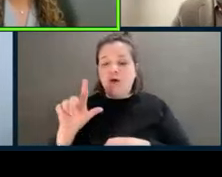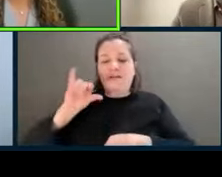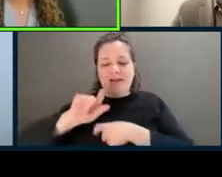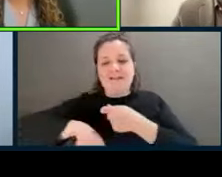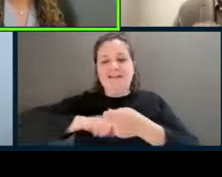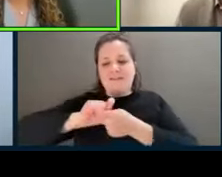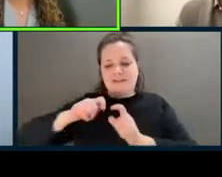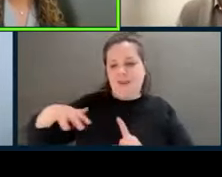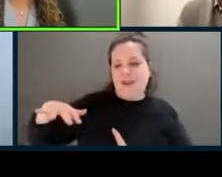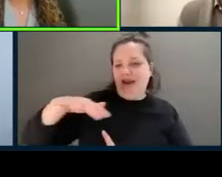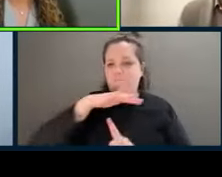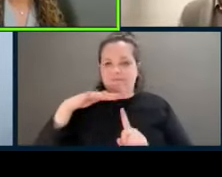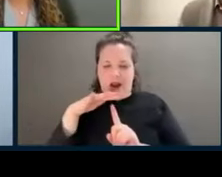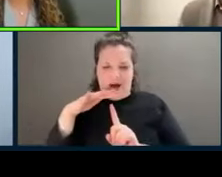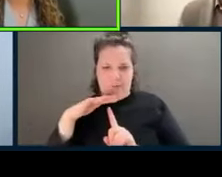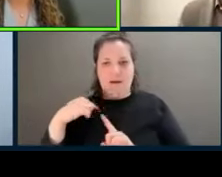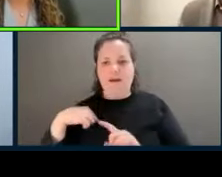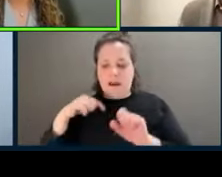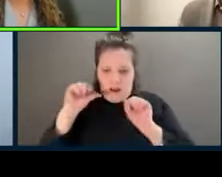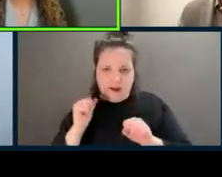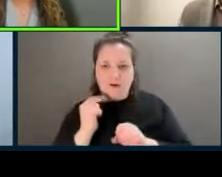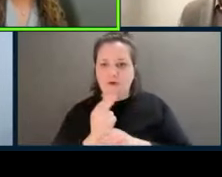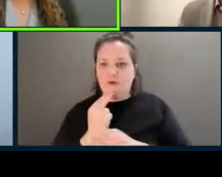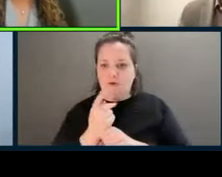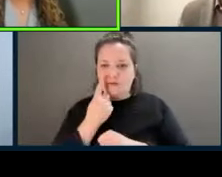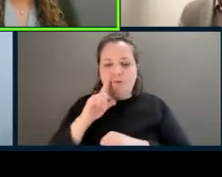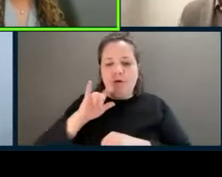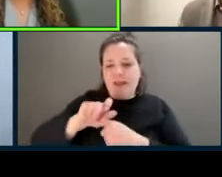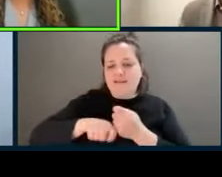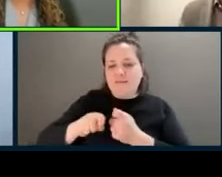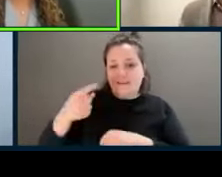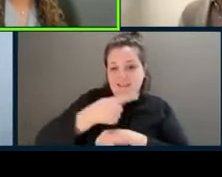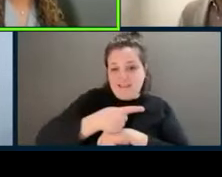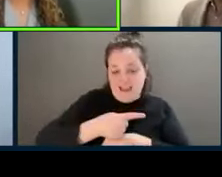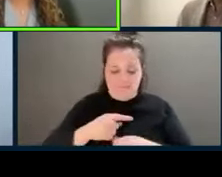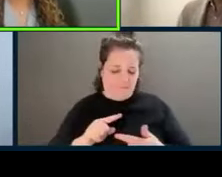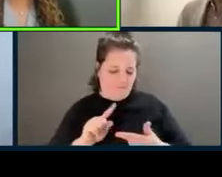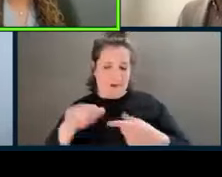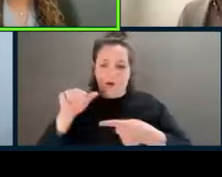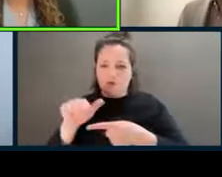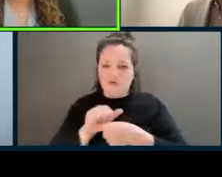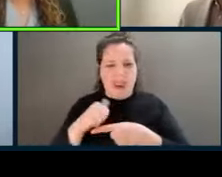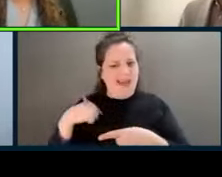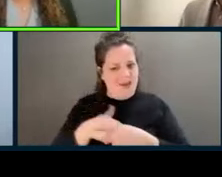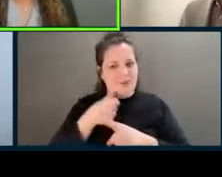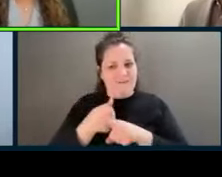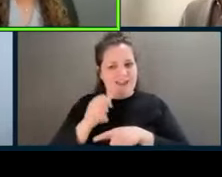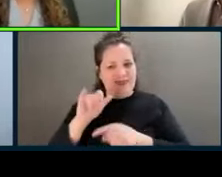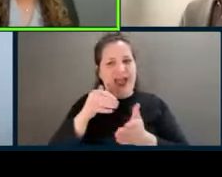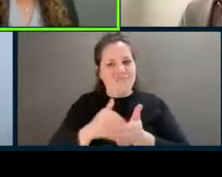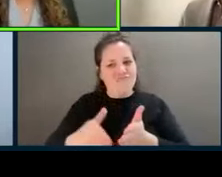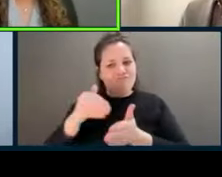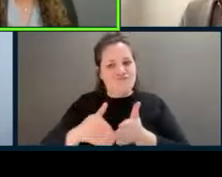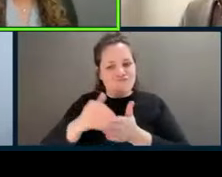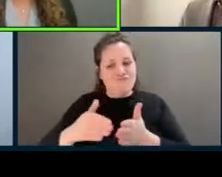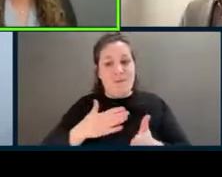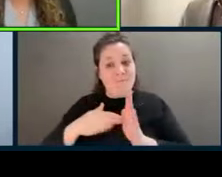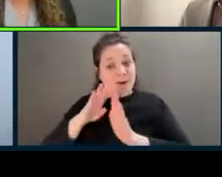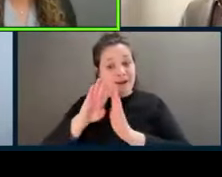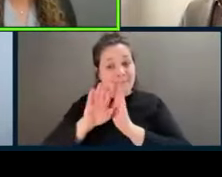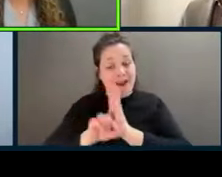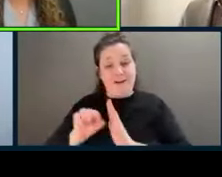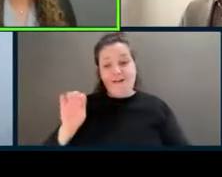environment that I may be in on that particular day? Second for me was get trained. We've hit that one over and over again today. I'm an ER nurse by